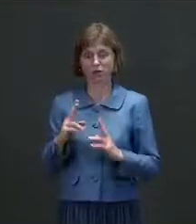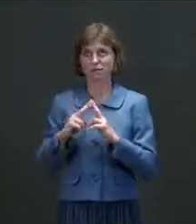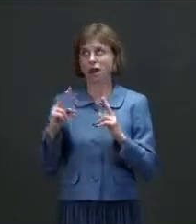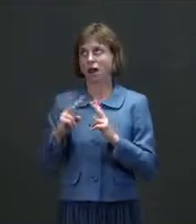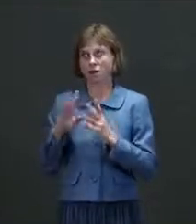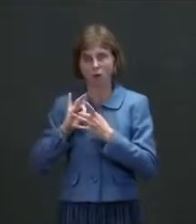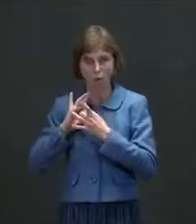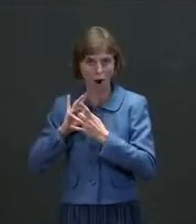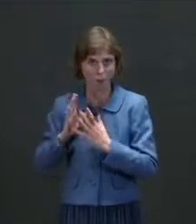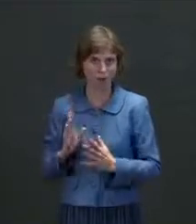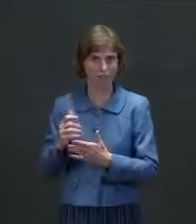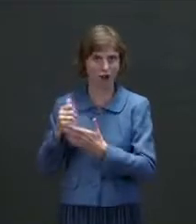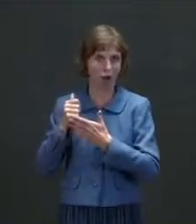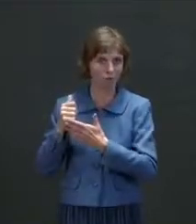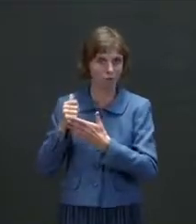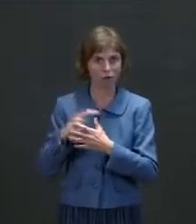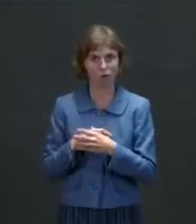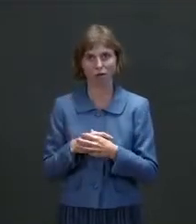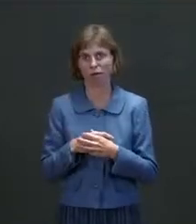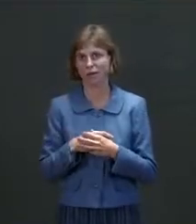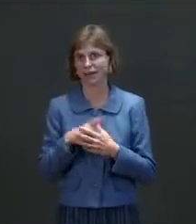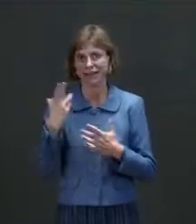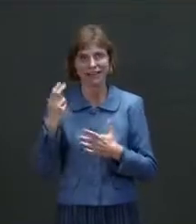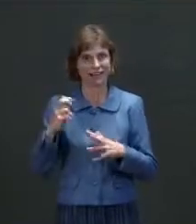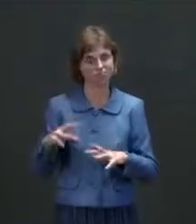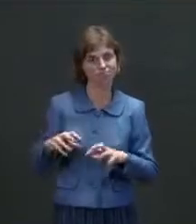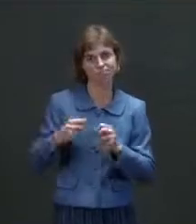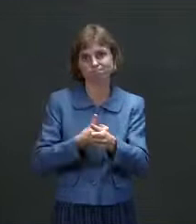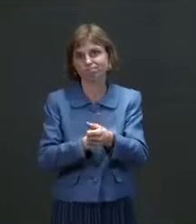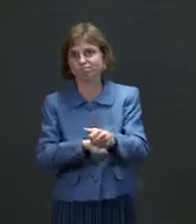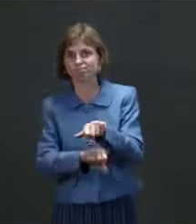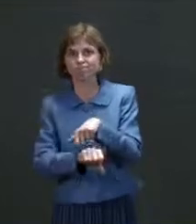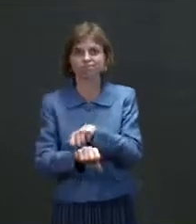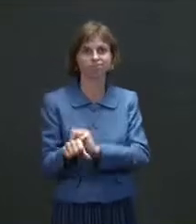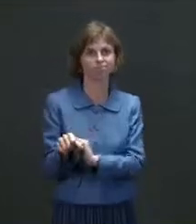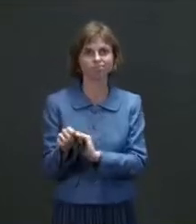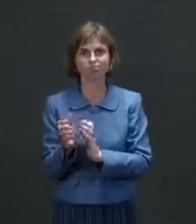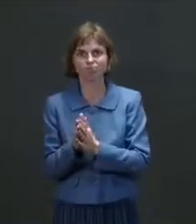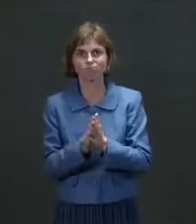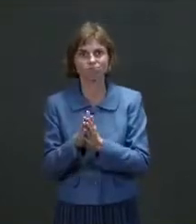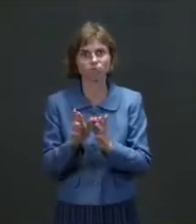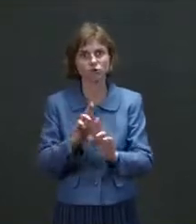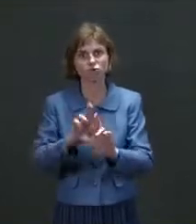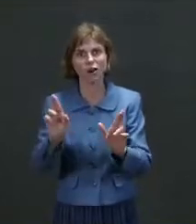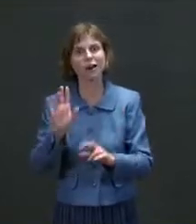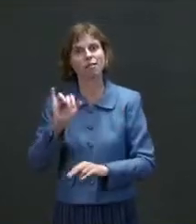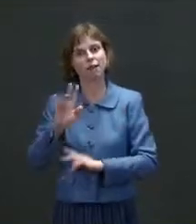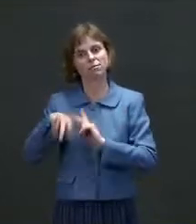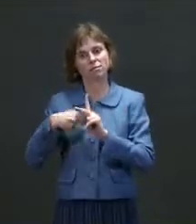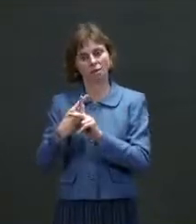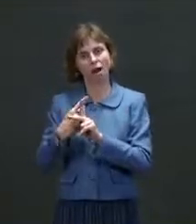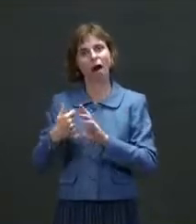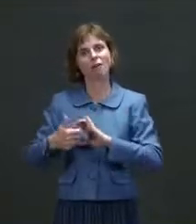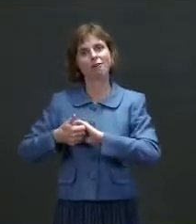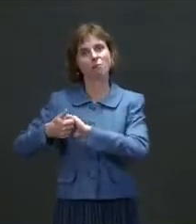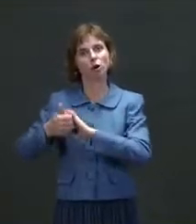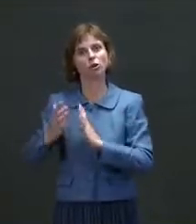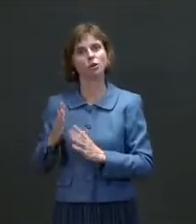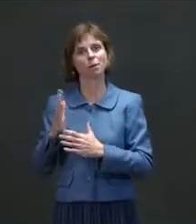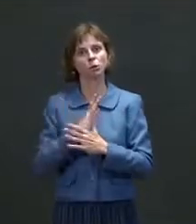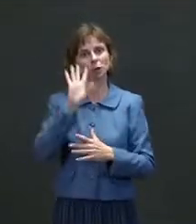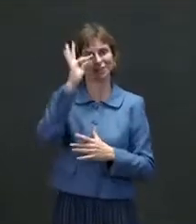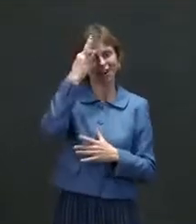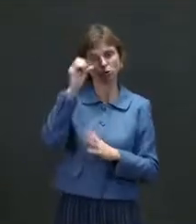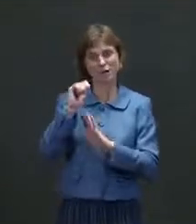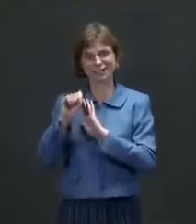very helpful. He's stepped up, and this is the kind of partnership between the federal and state governments that I think in the